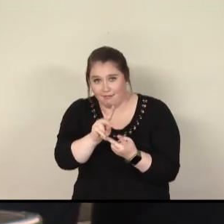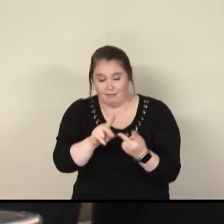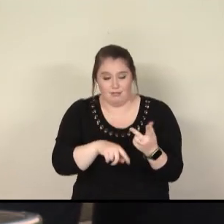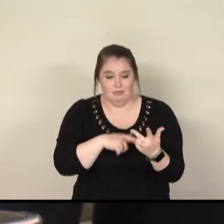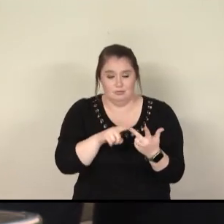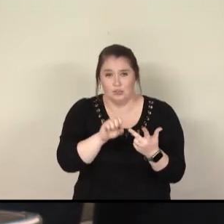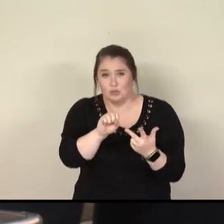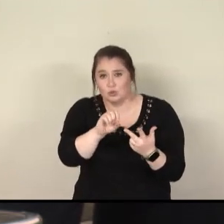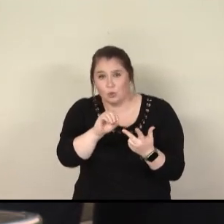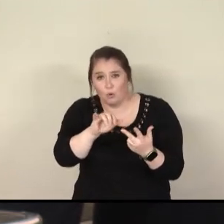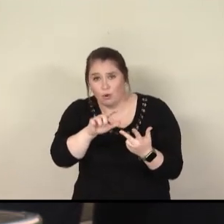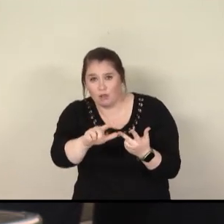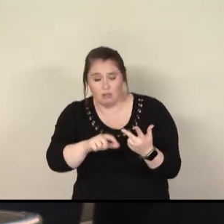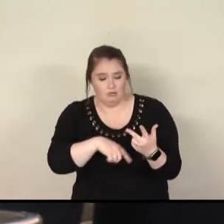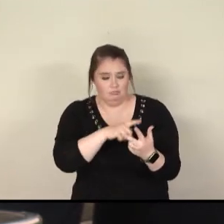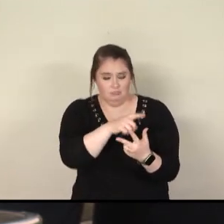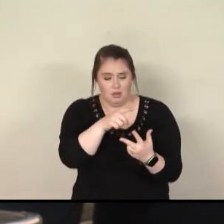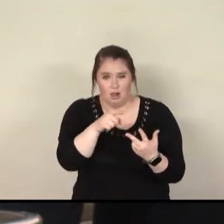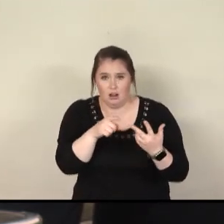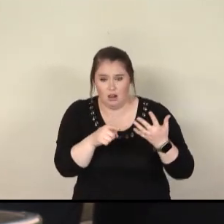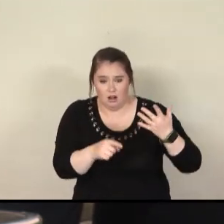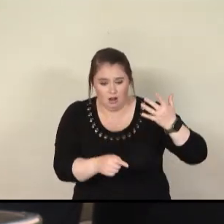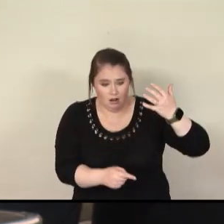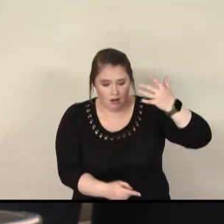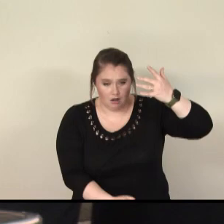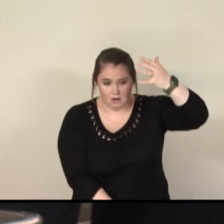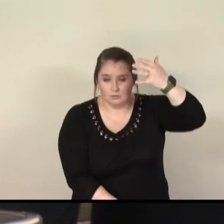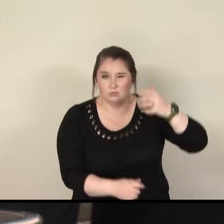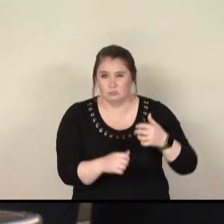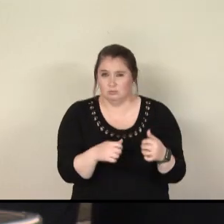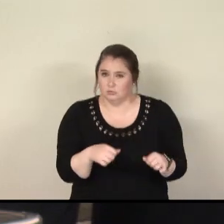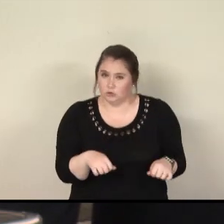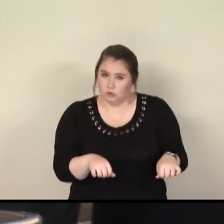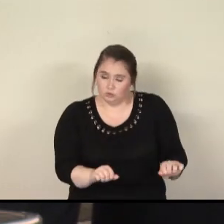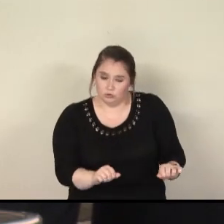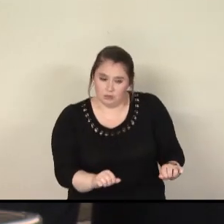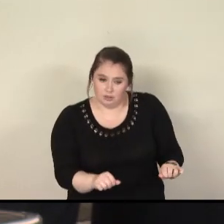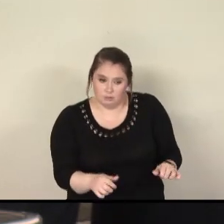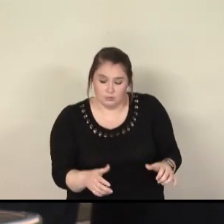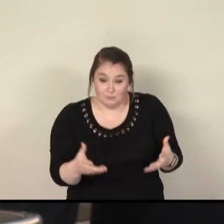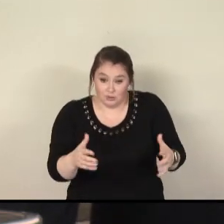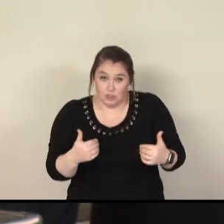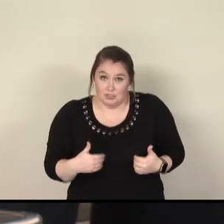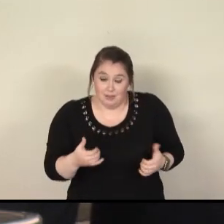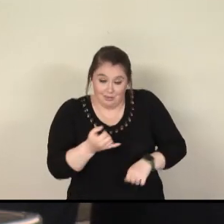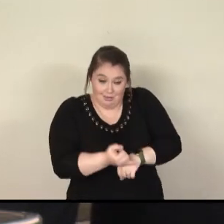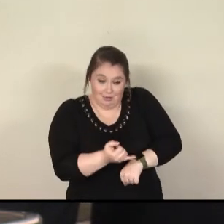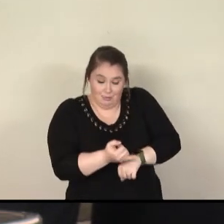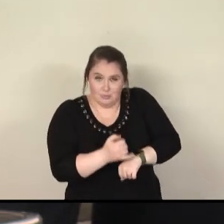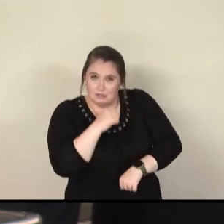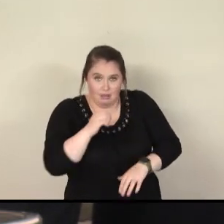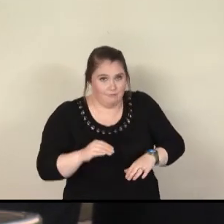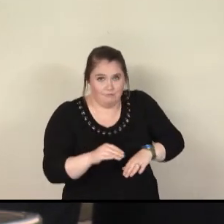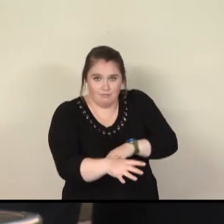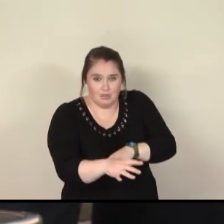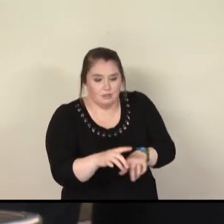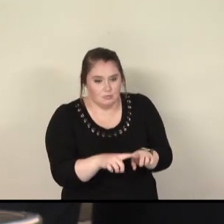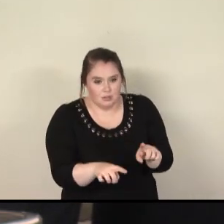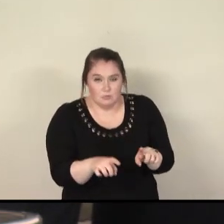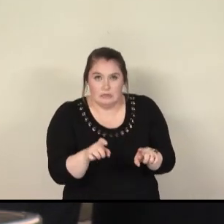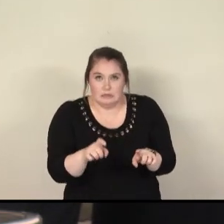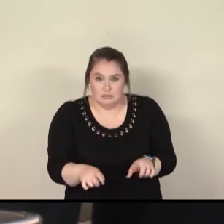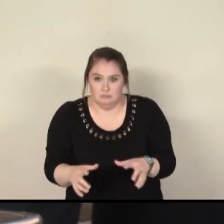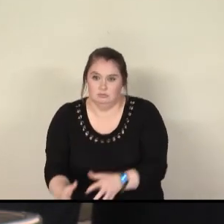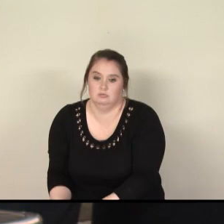soils, you name it. I mean, there's really, we're going to try not to impact the existing campus as much as possible. We need to be